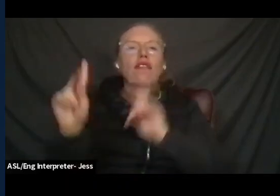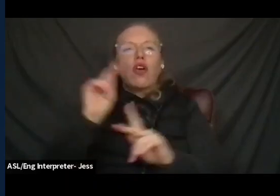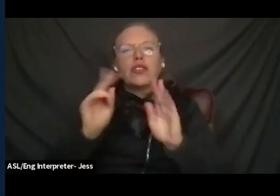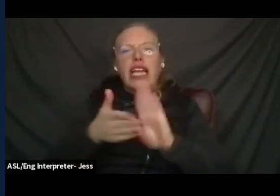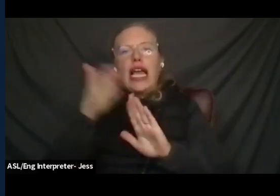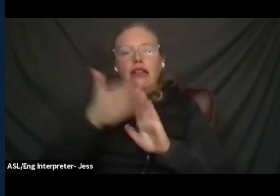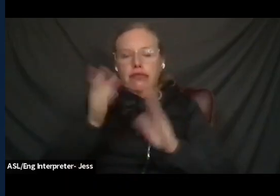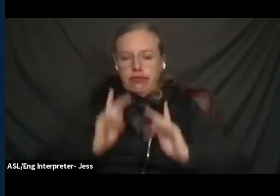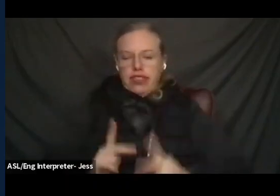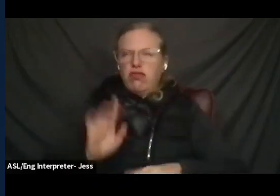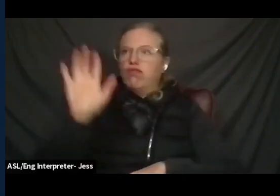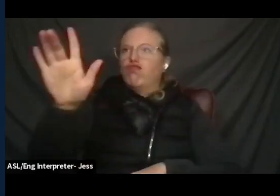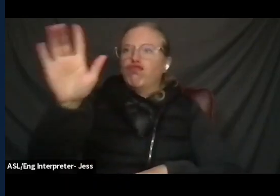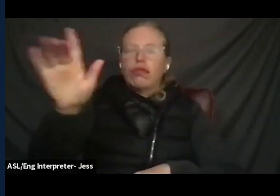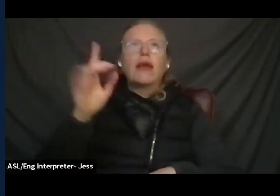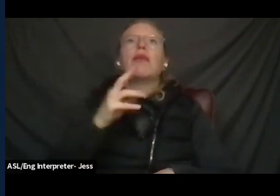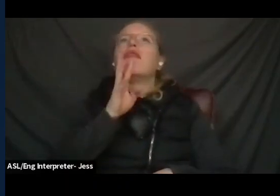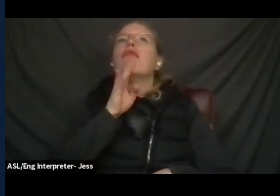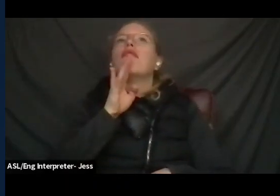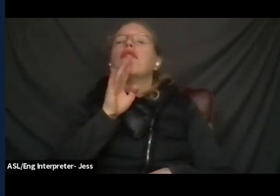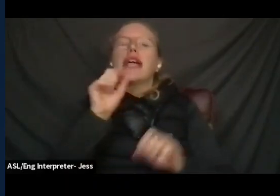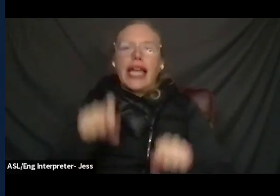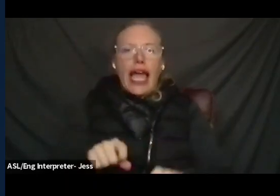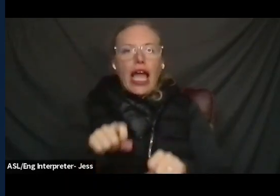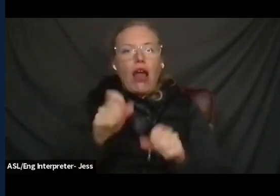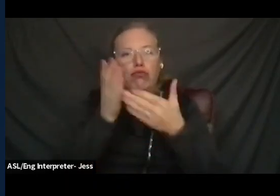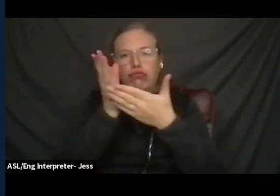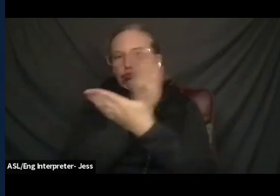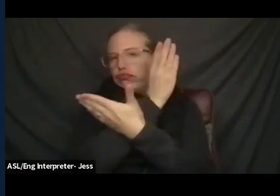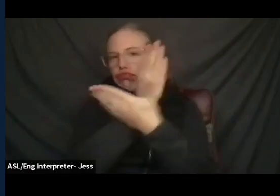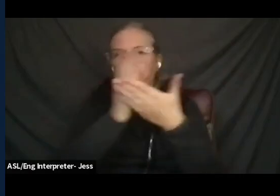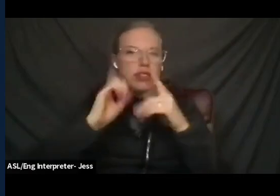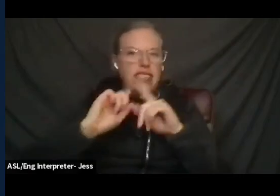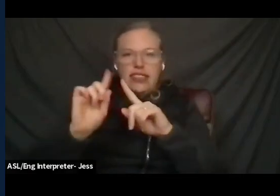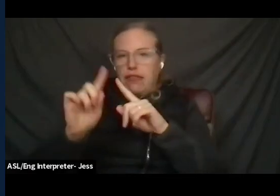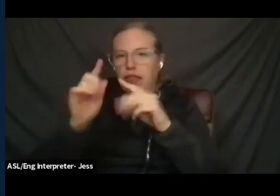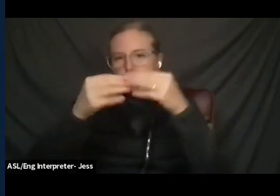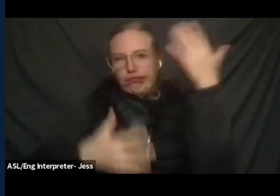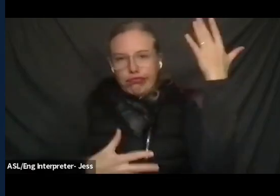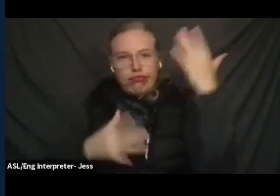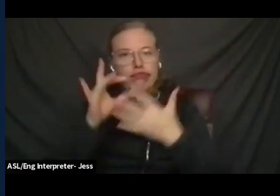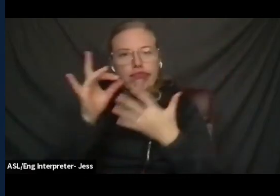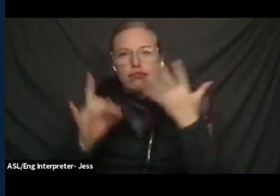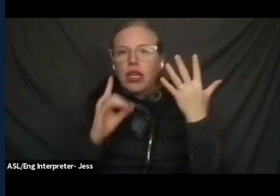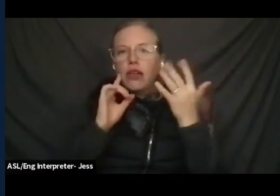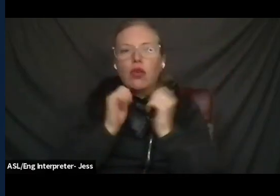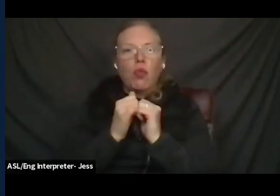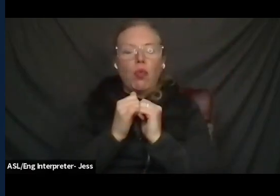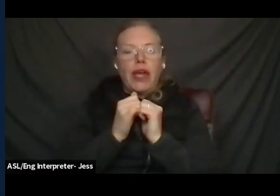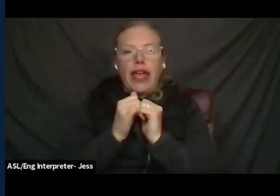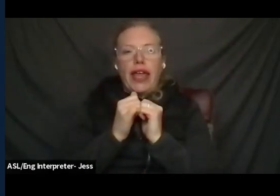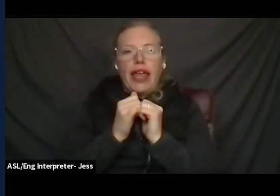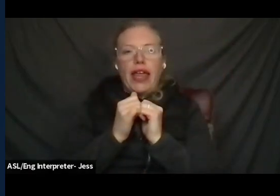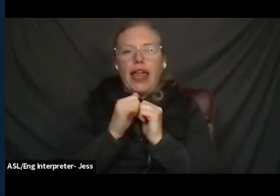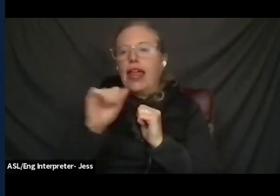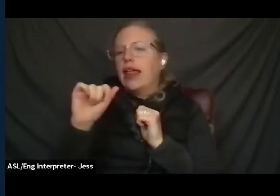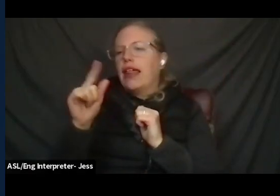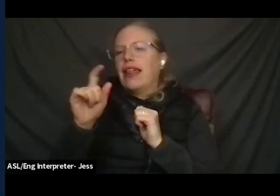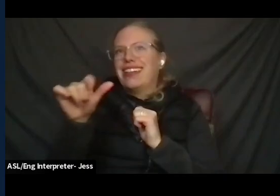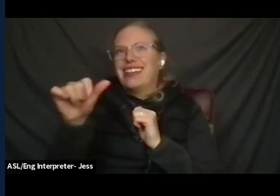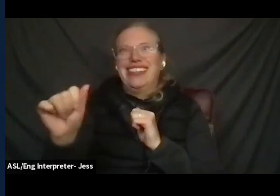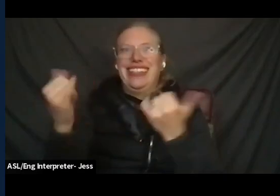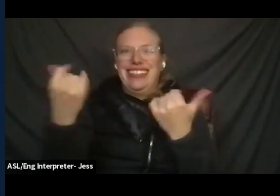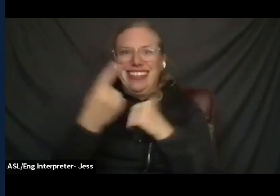those things physically, and then also the whole wide array of things that can be done with Alexas these